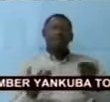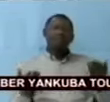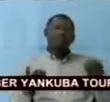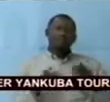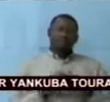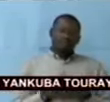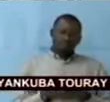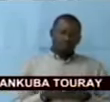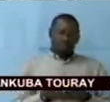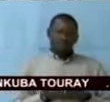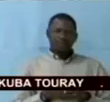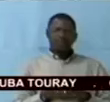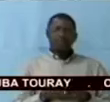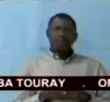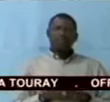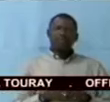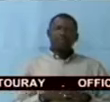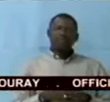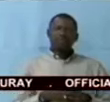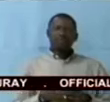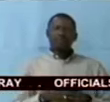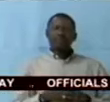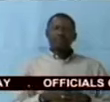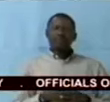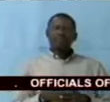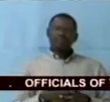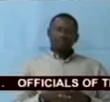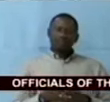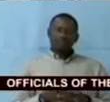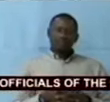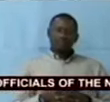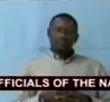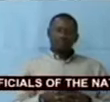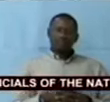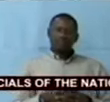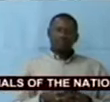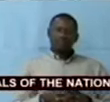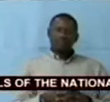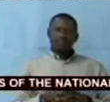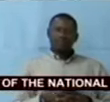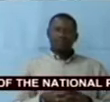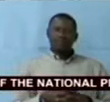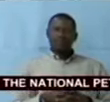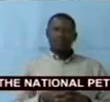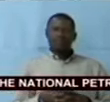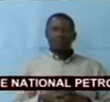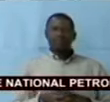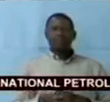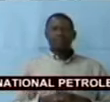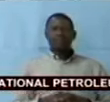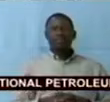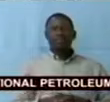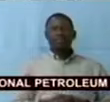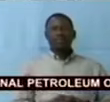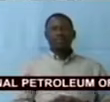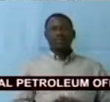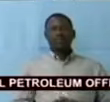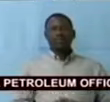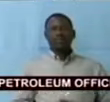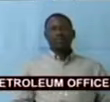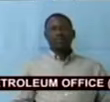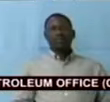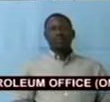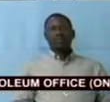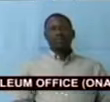ke bondi dingira kiti bunda ro kare samba kiti bunda ro kuka me ya longo ika kangol men kundu ikela kiti ol kundu nyame